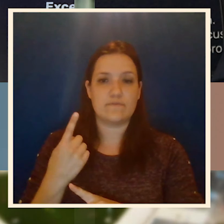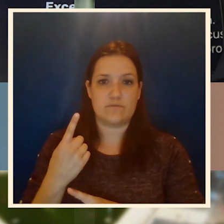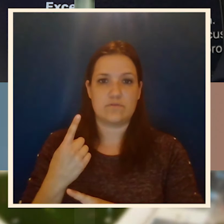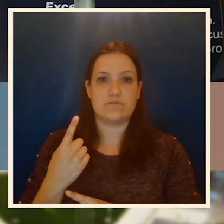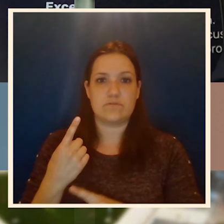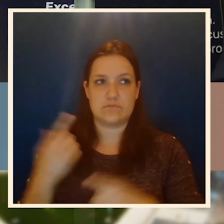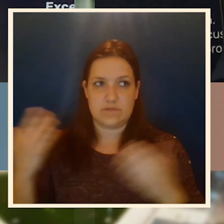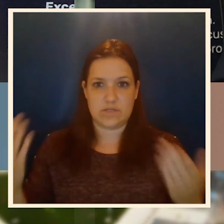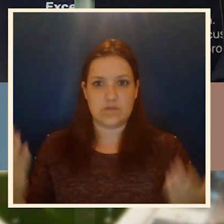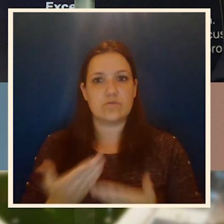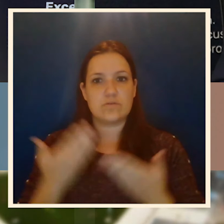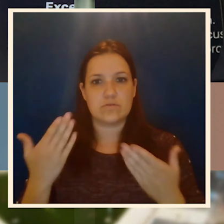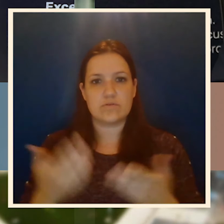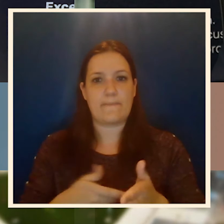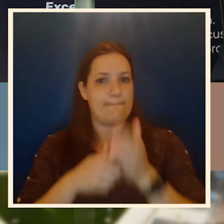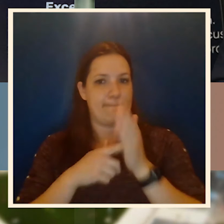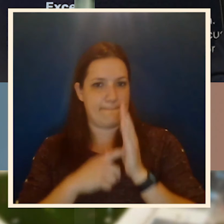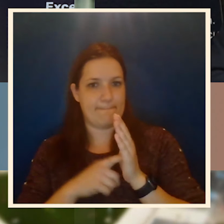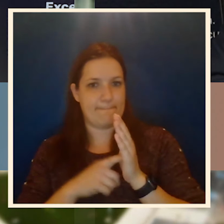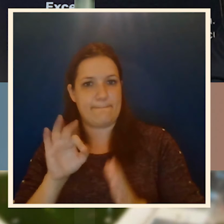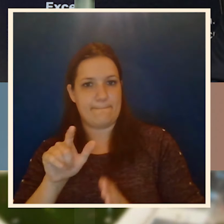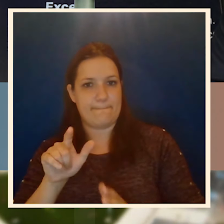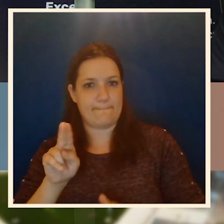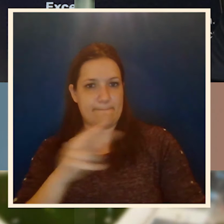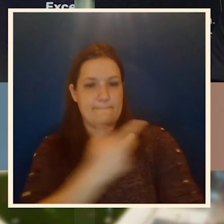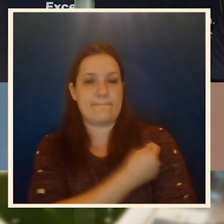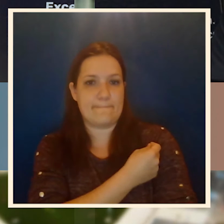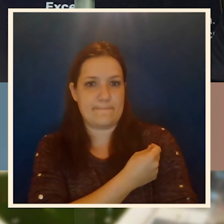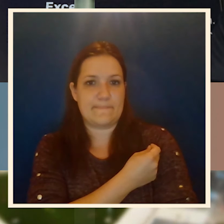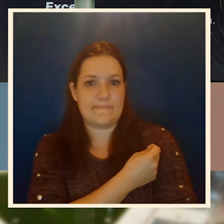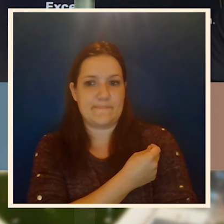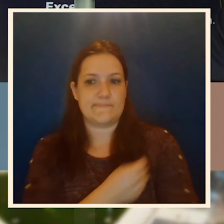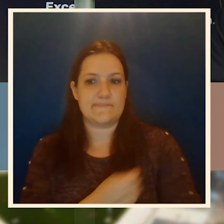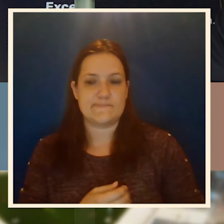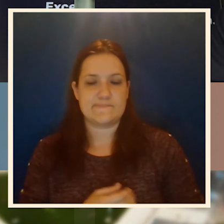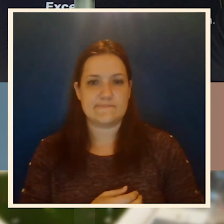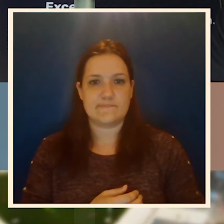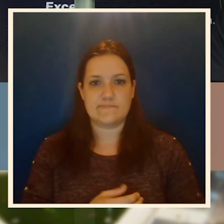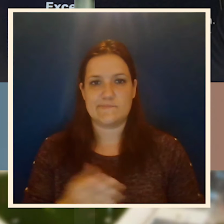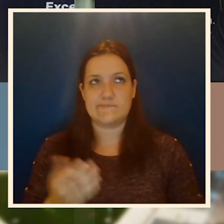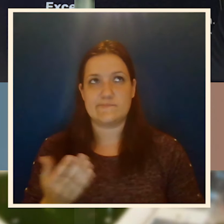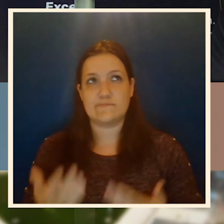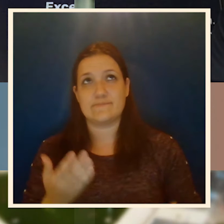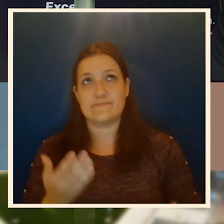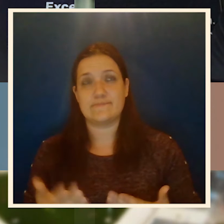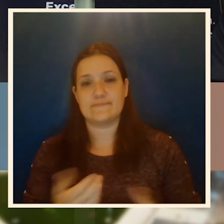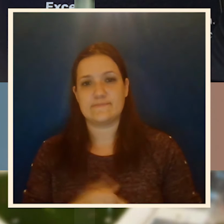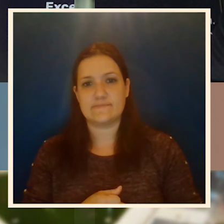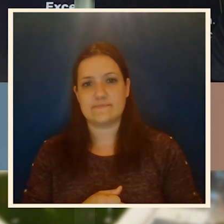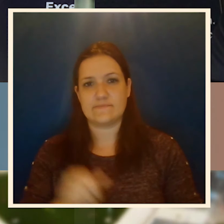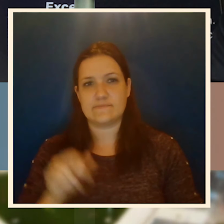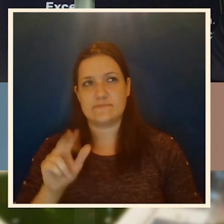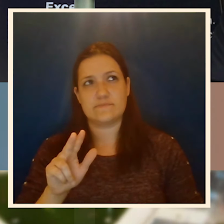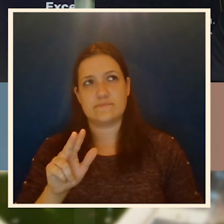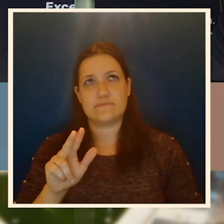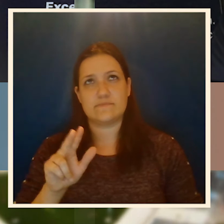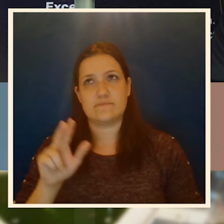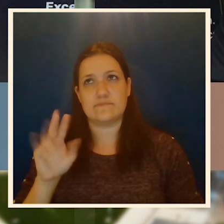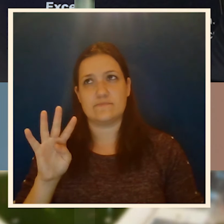every year. Valley Children's Hospital, I think, was one of the first in the San Joaquin Valley to require that of its